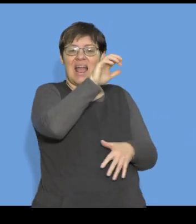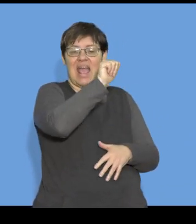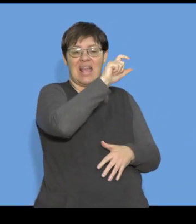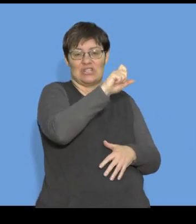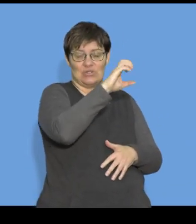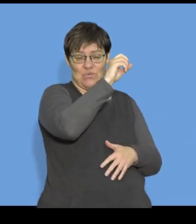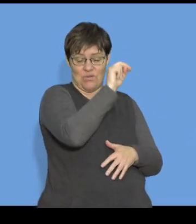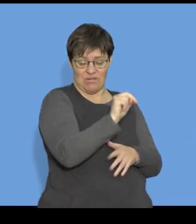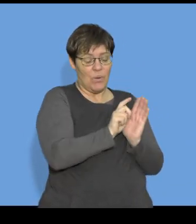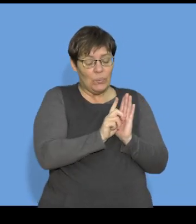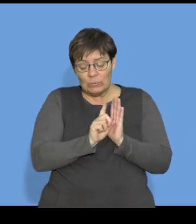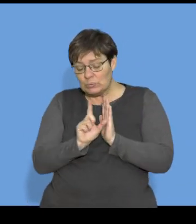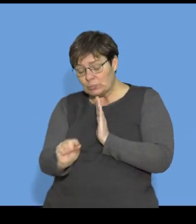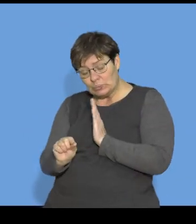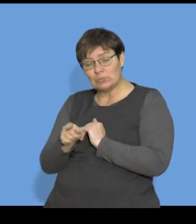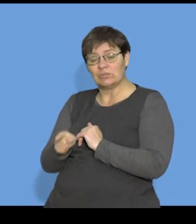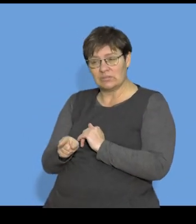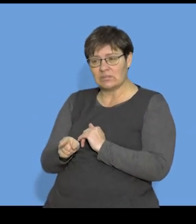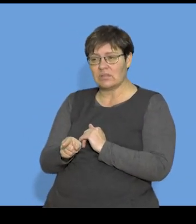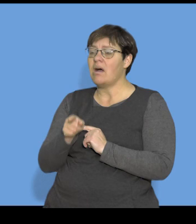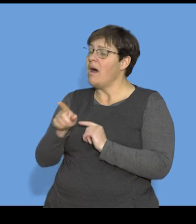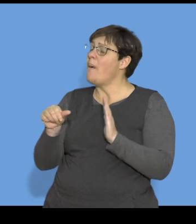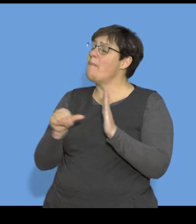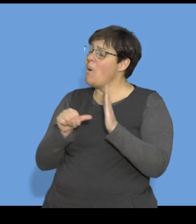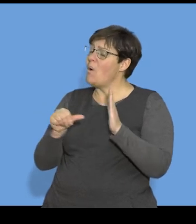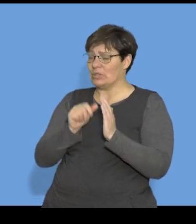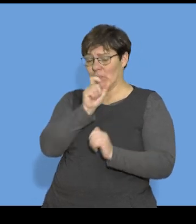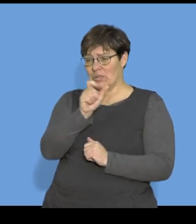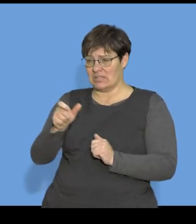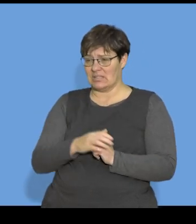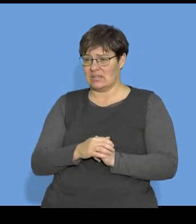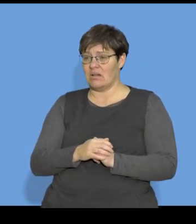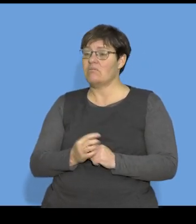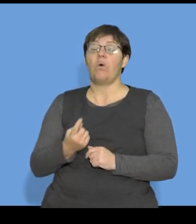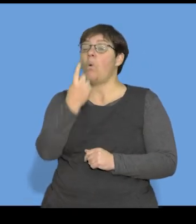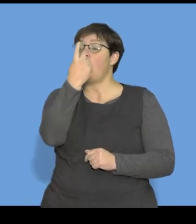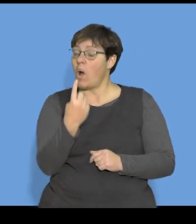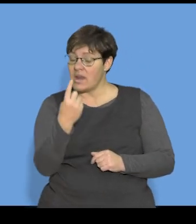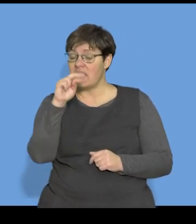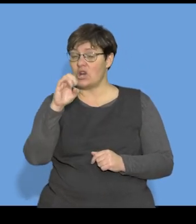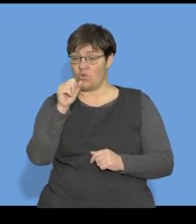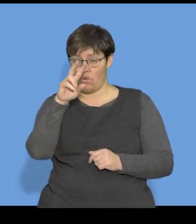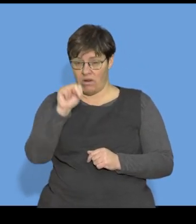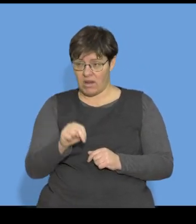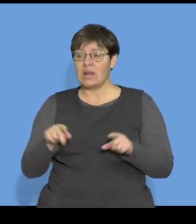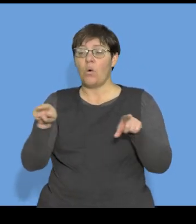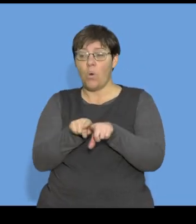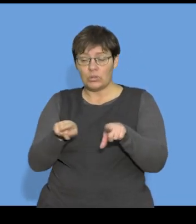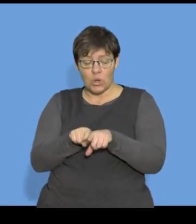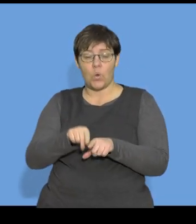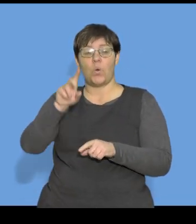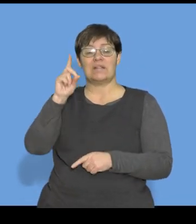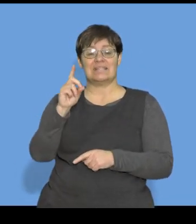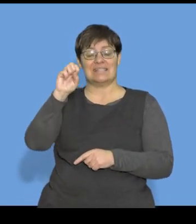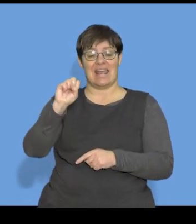axon to, these words are very important, to one neuron and